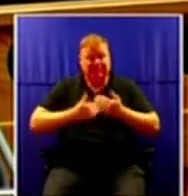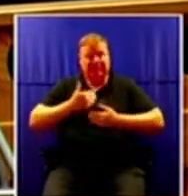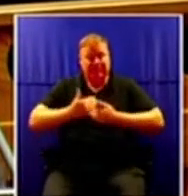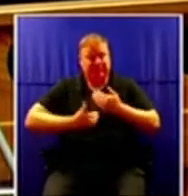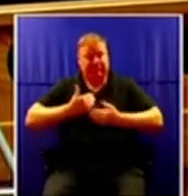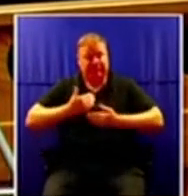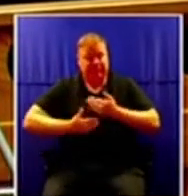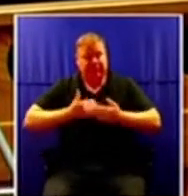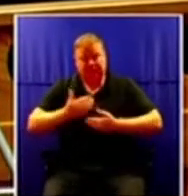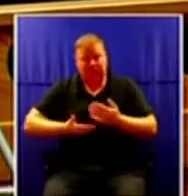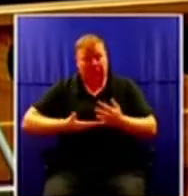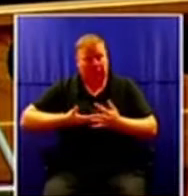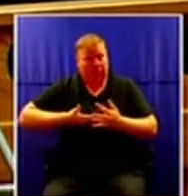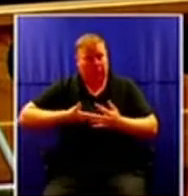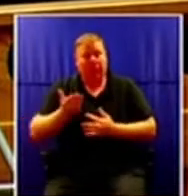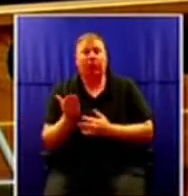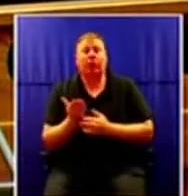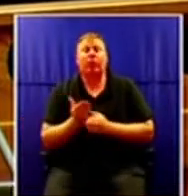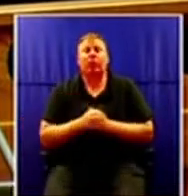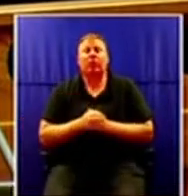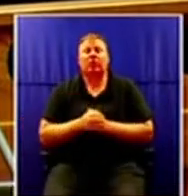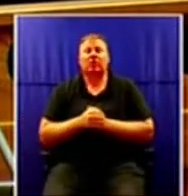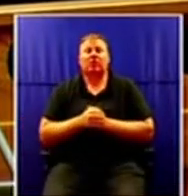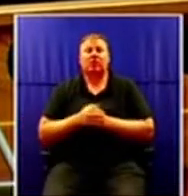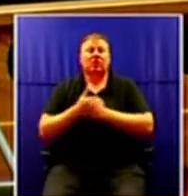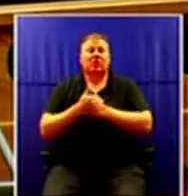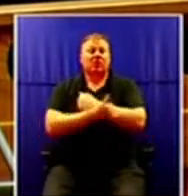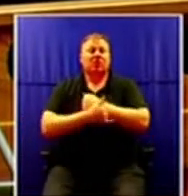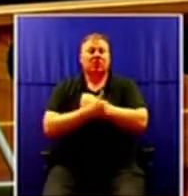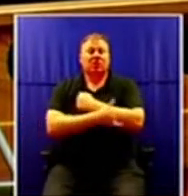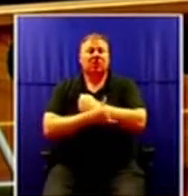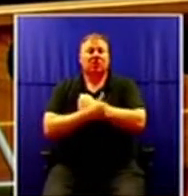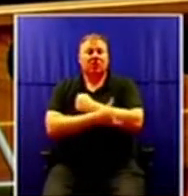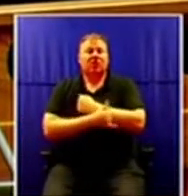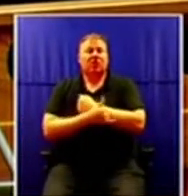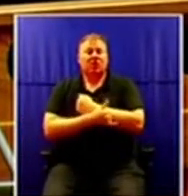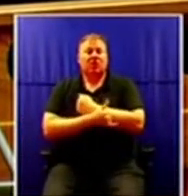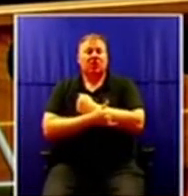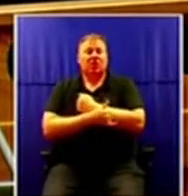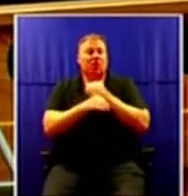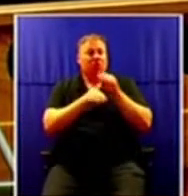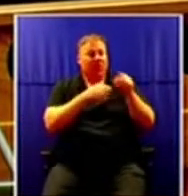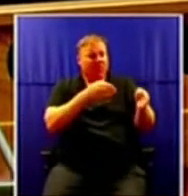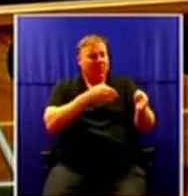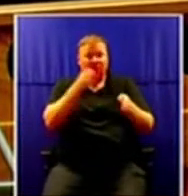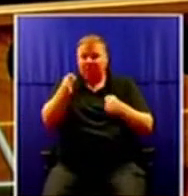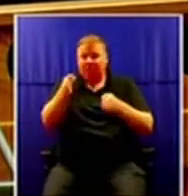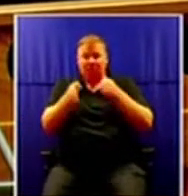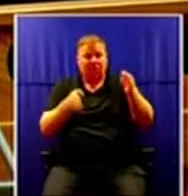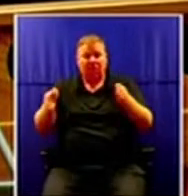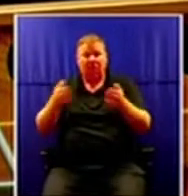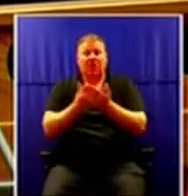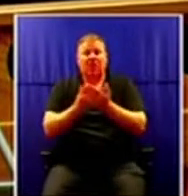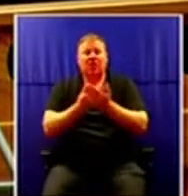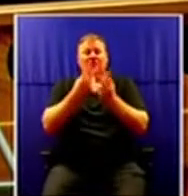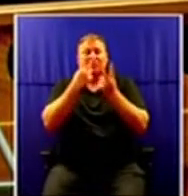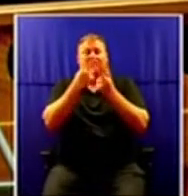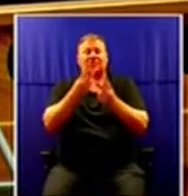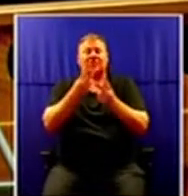country from which we can draw strength, hope, as well as